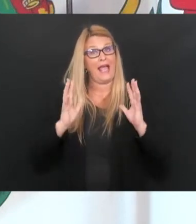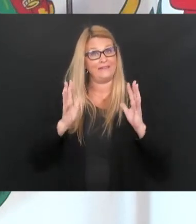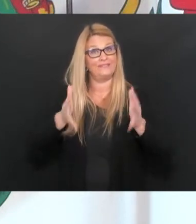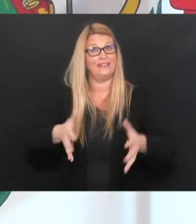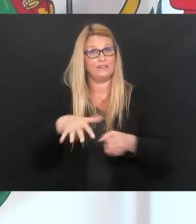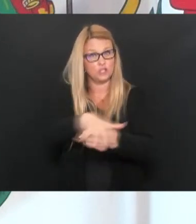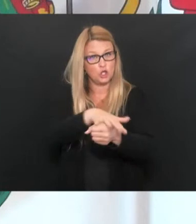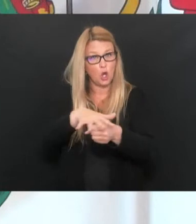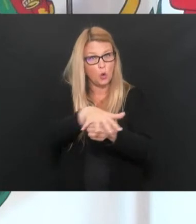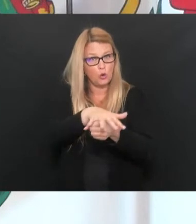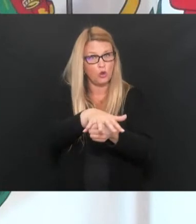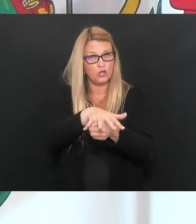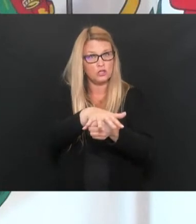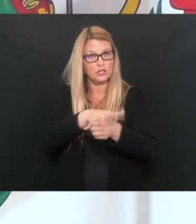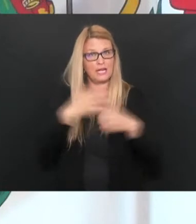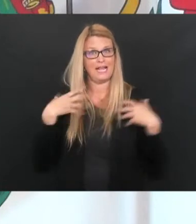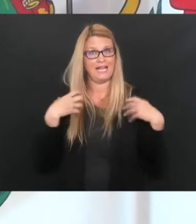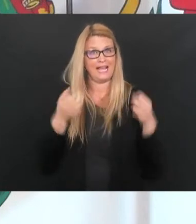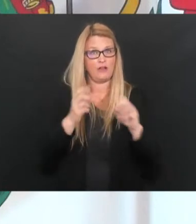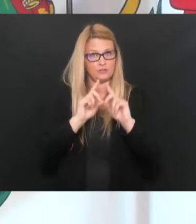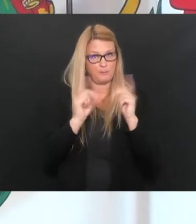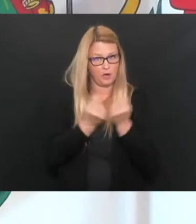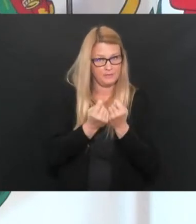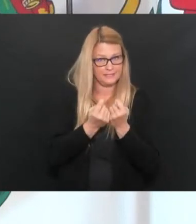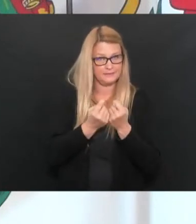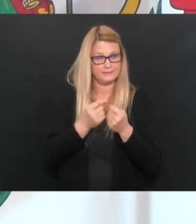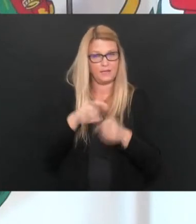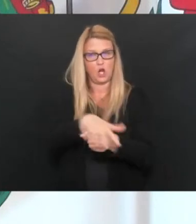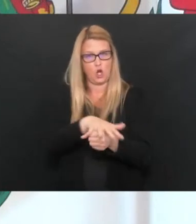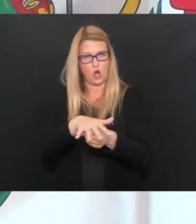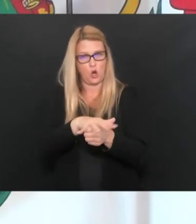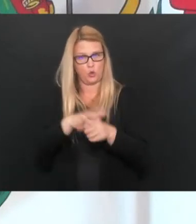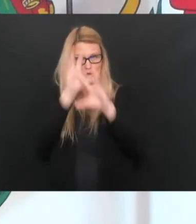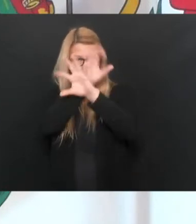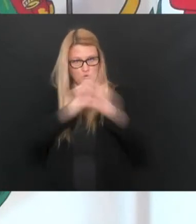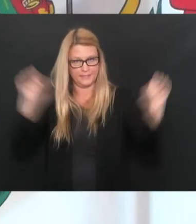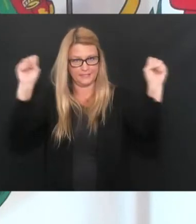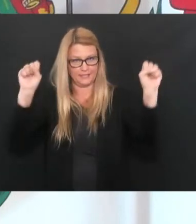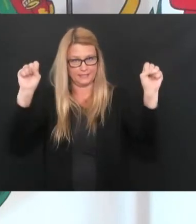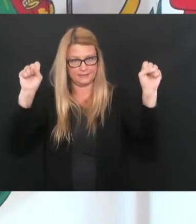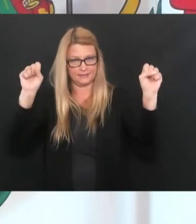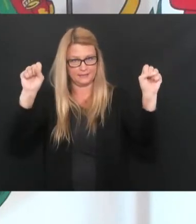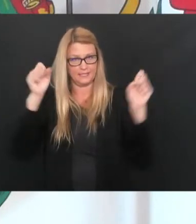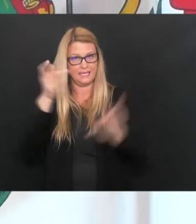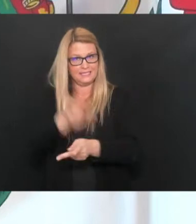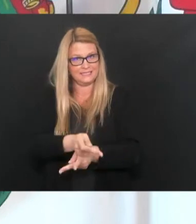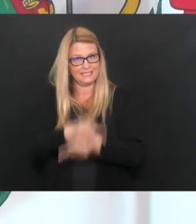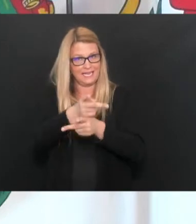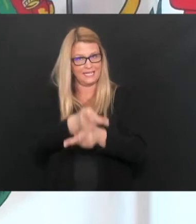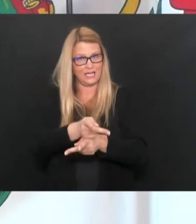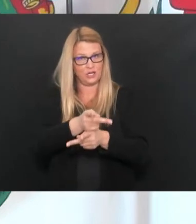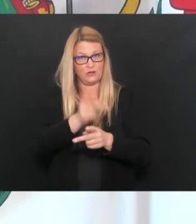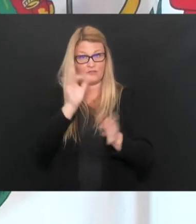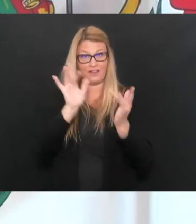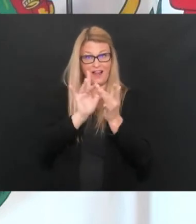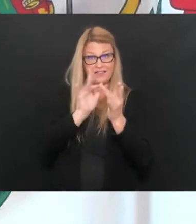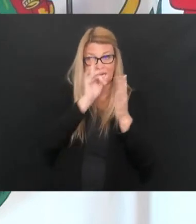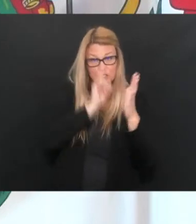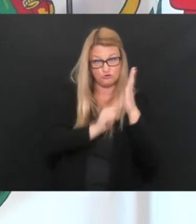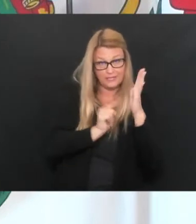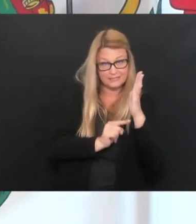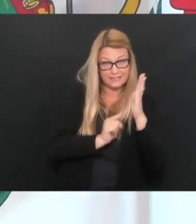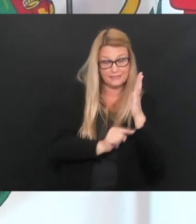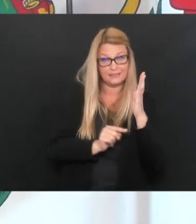to the local health departments, for them to do the contact tracing and for